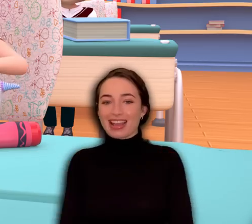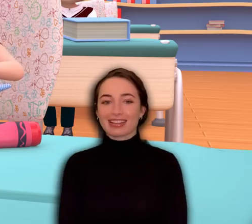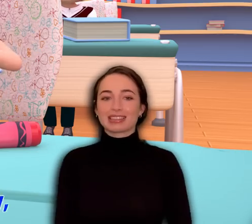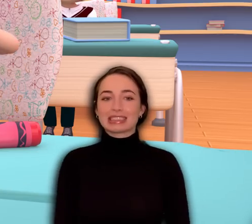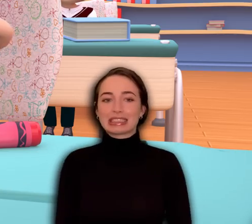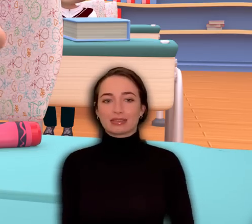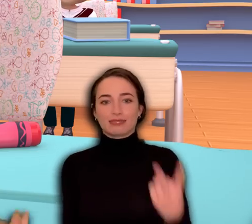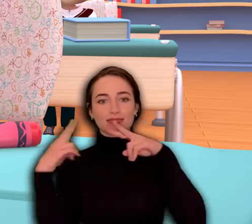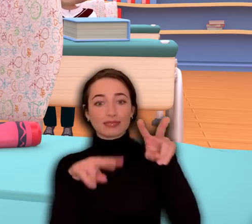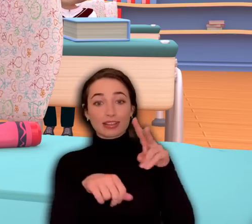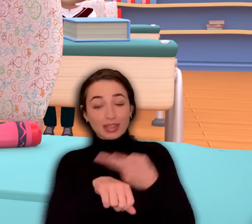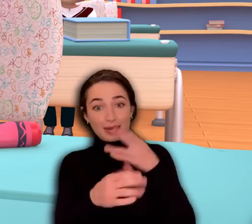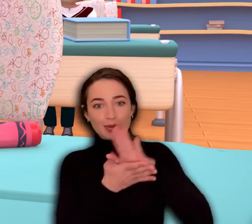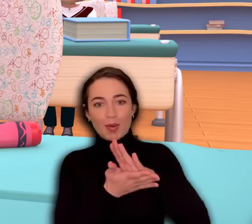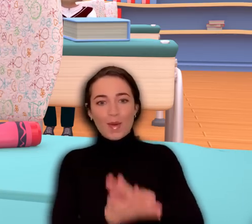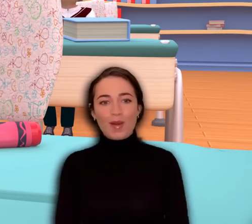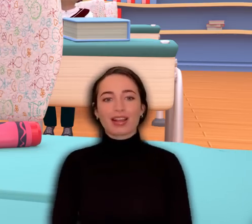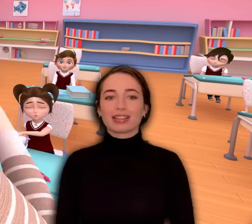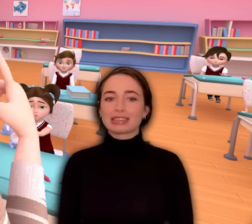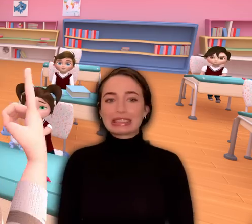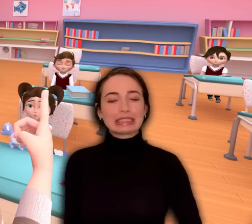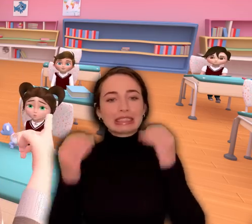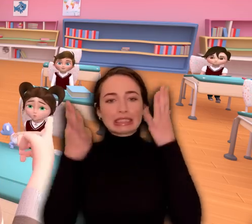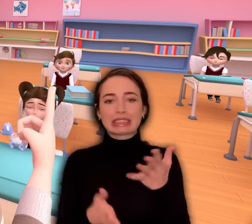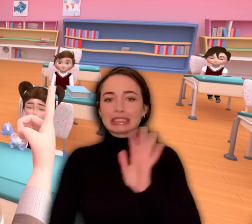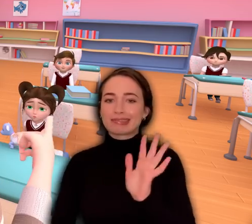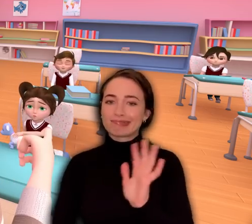laugh and play to see the llama near